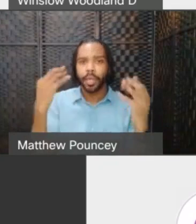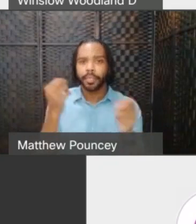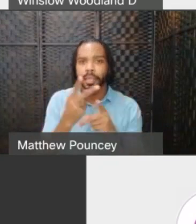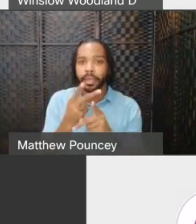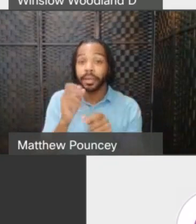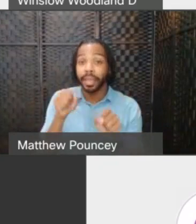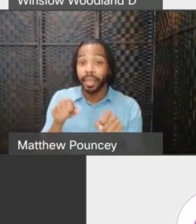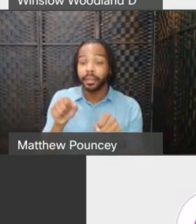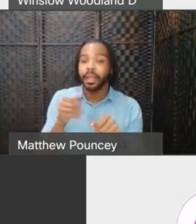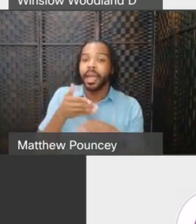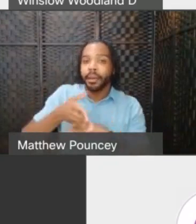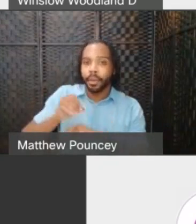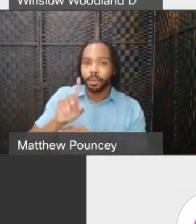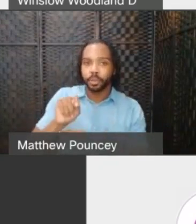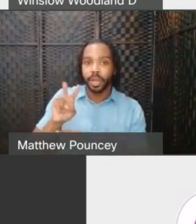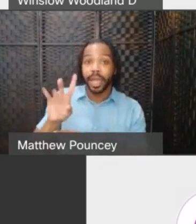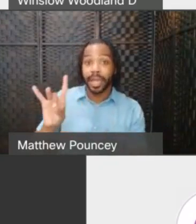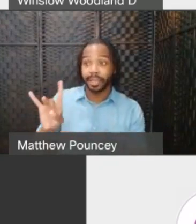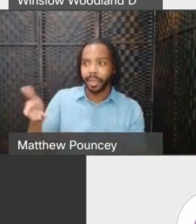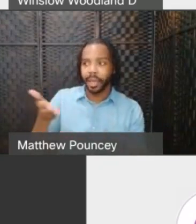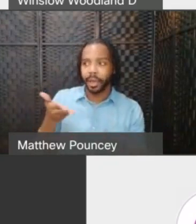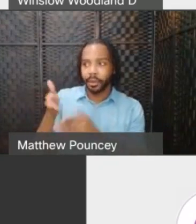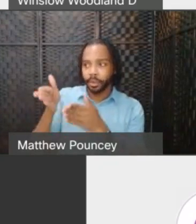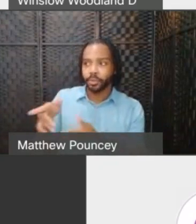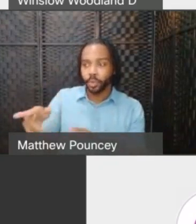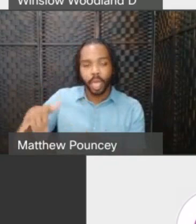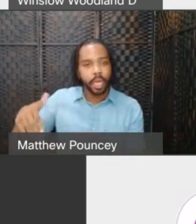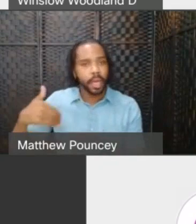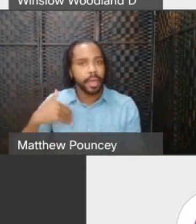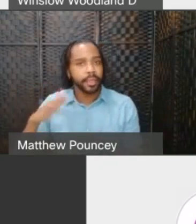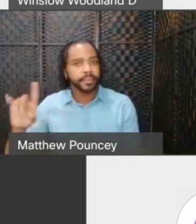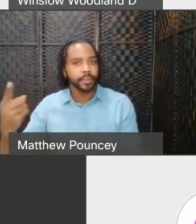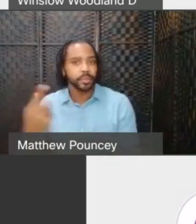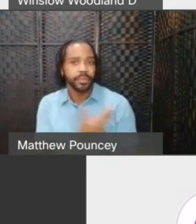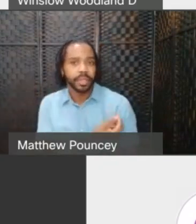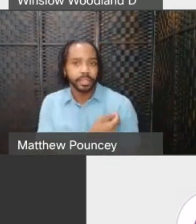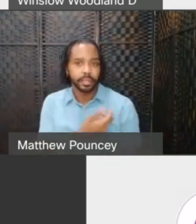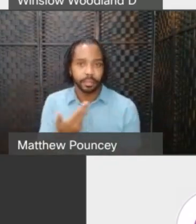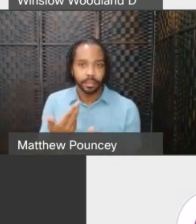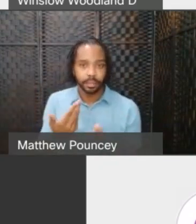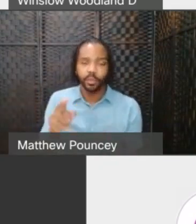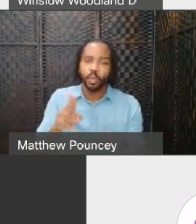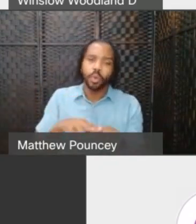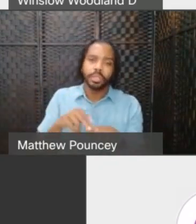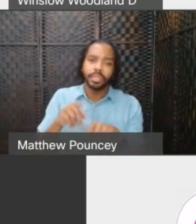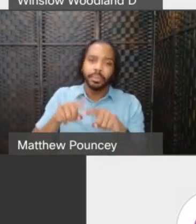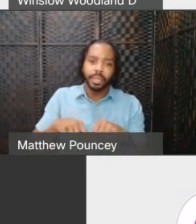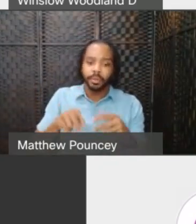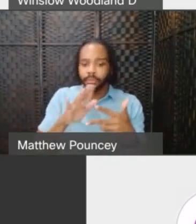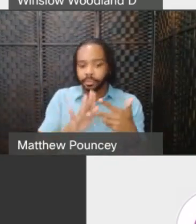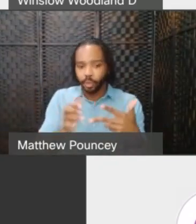after October 8th bring anyone on that has not had their first dose. And of course, the pending second dose.